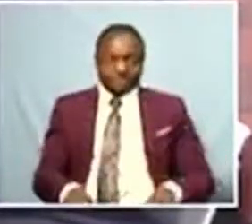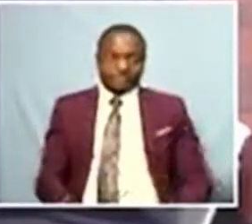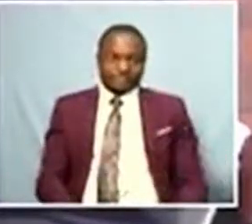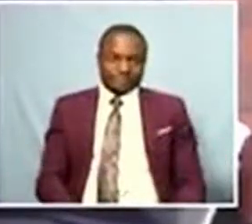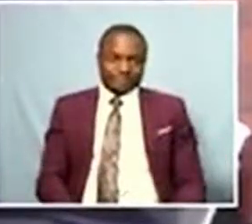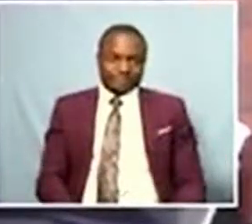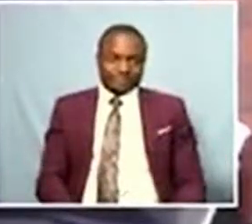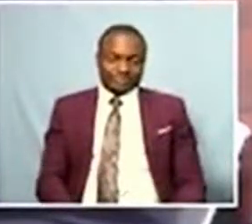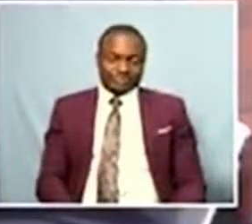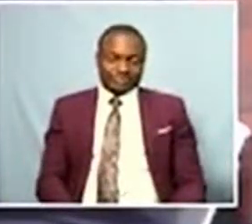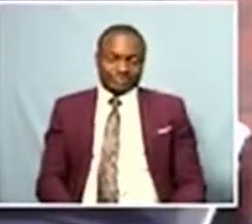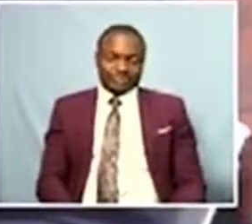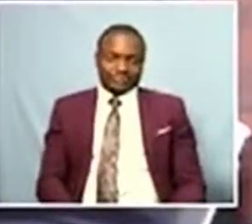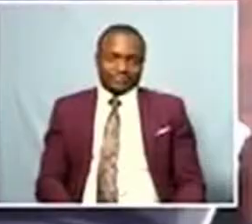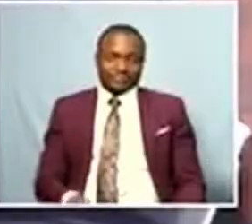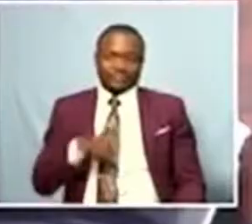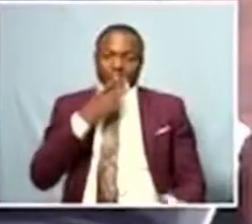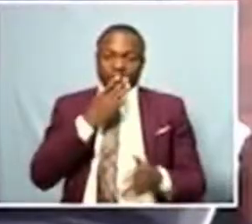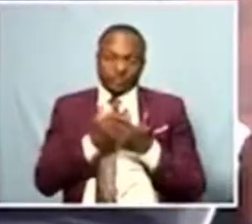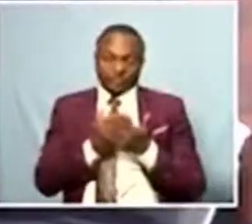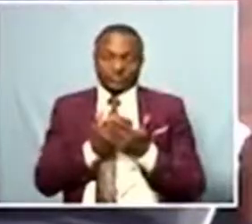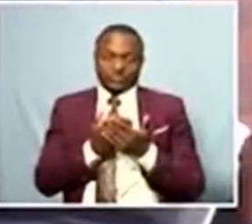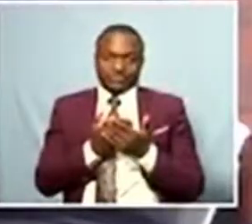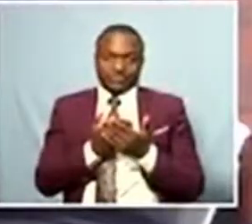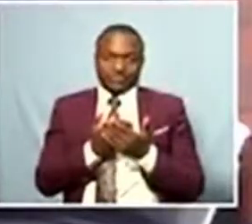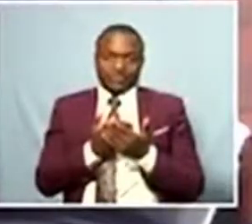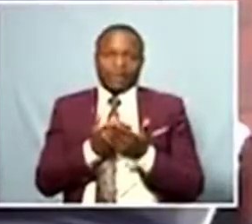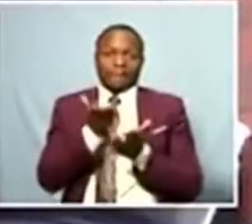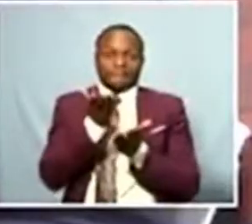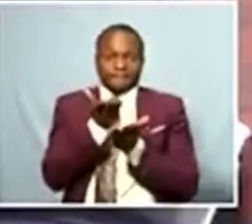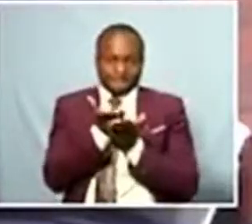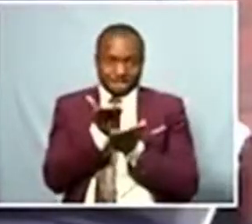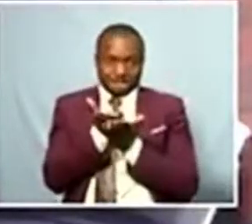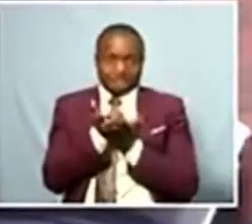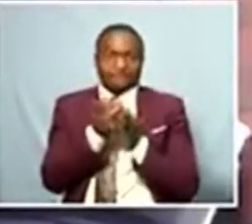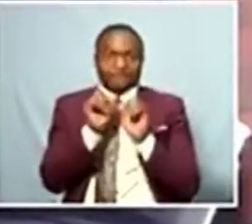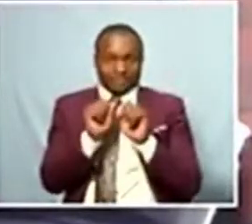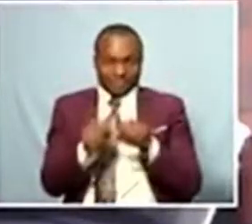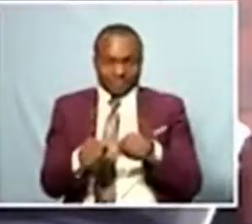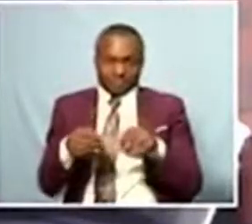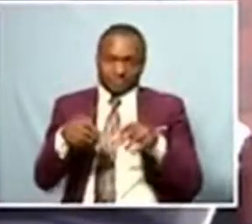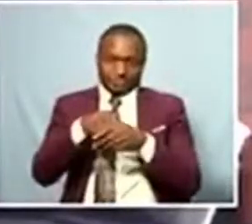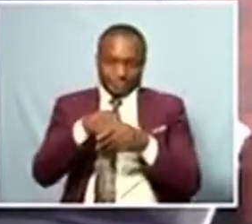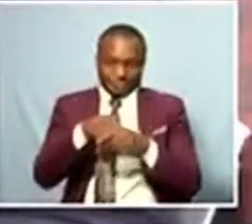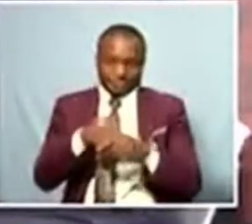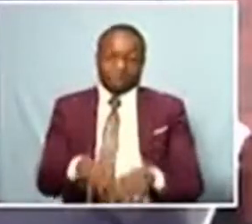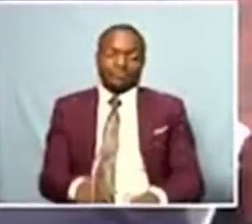course it's a good provision, Chair, which we feel maybe it can also be included.